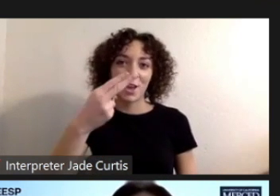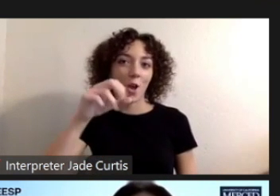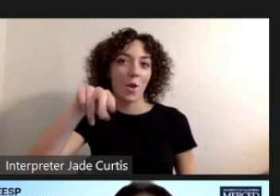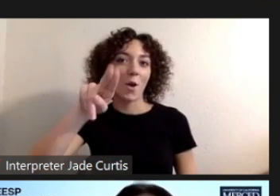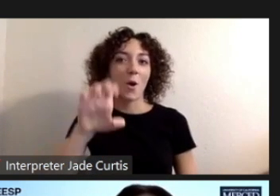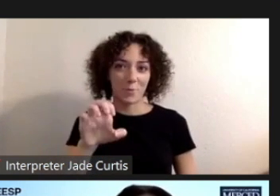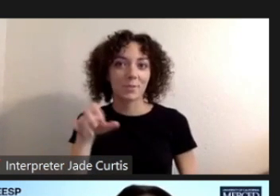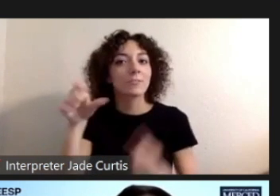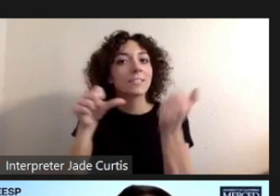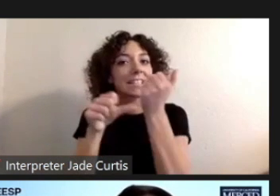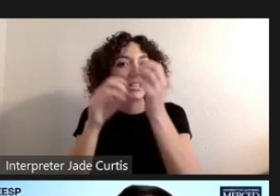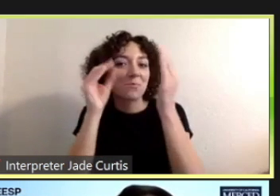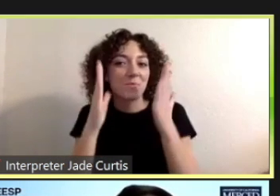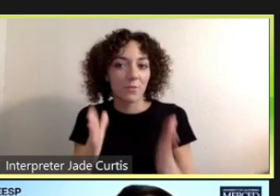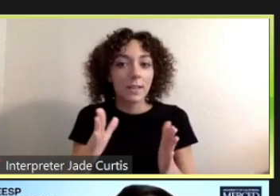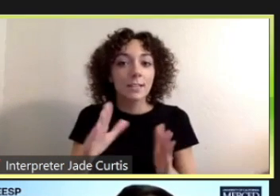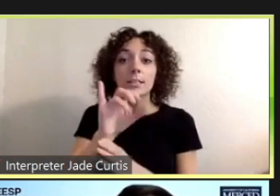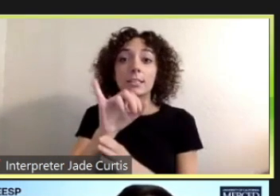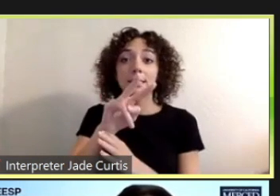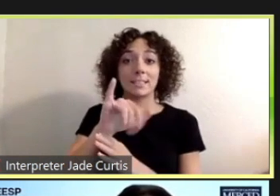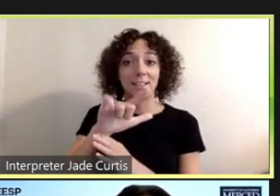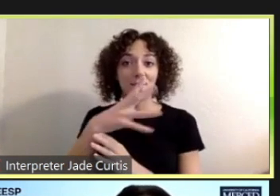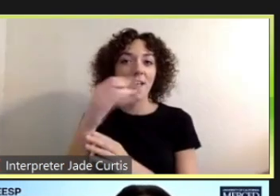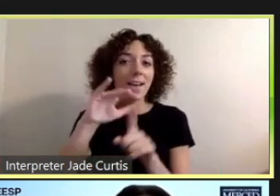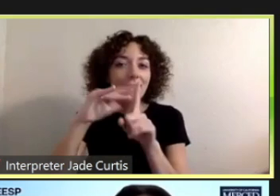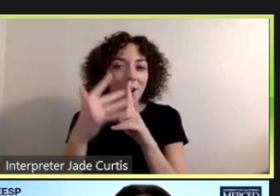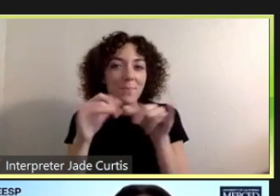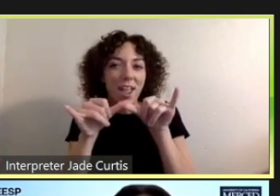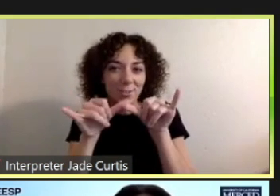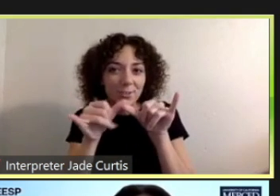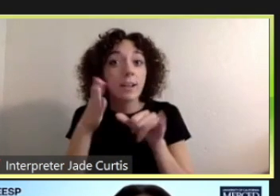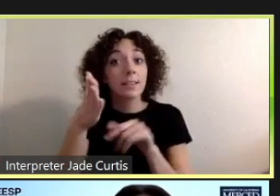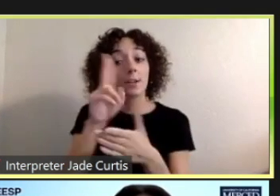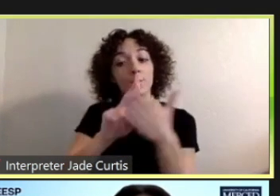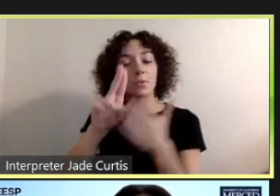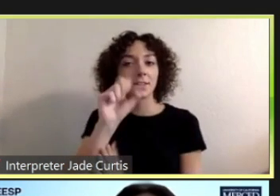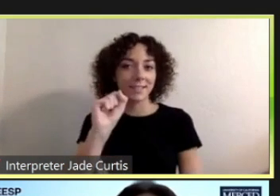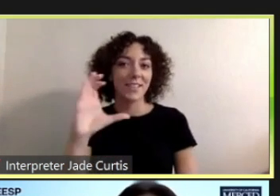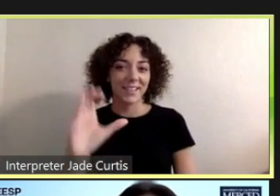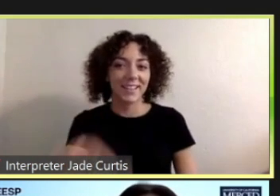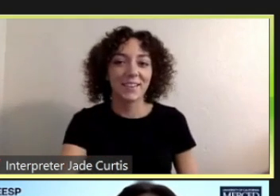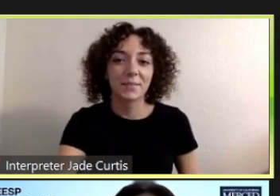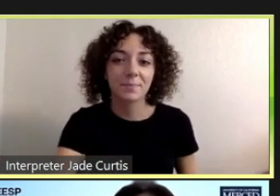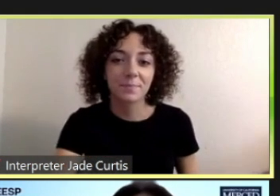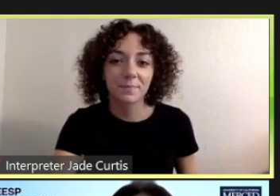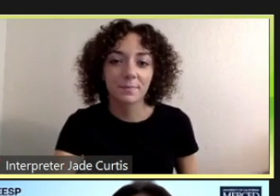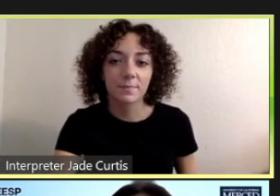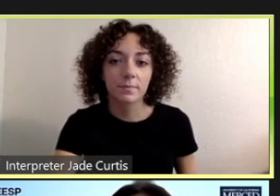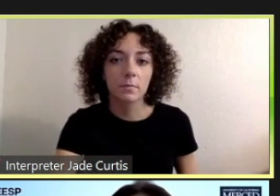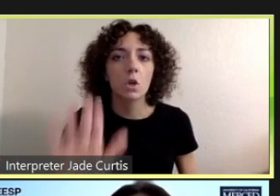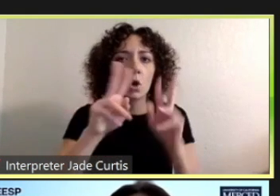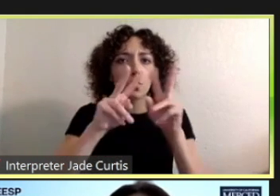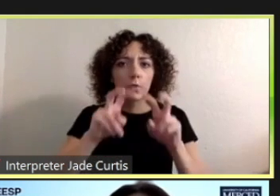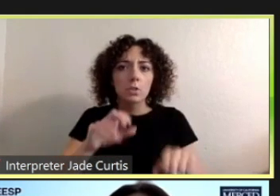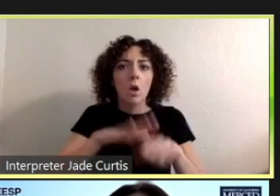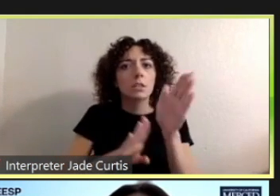is an assistant professor of civil and environmental engineering at the University of South Carolina. Her research interests are on the development and